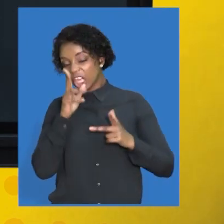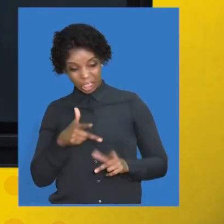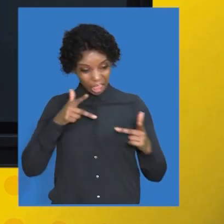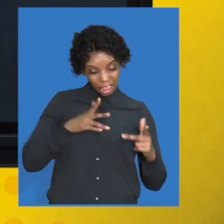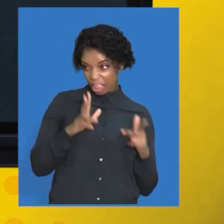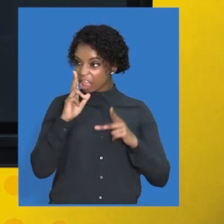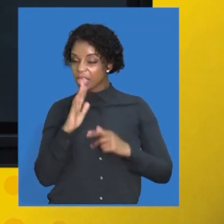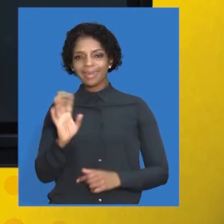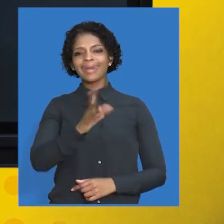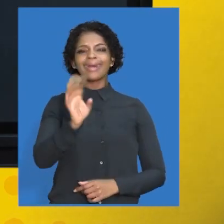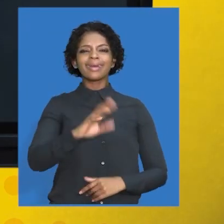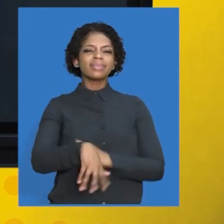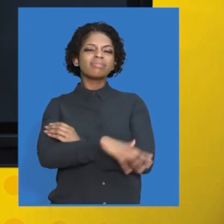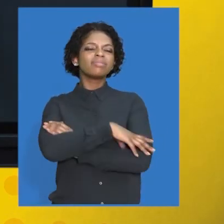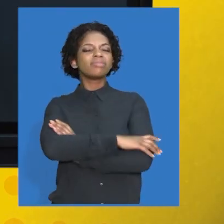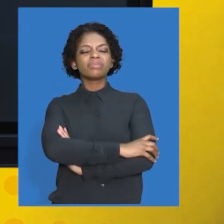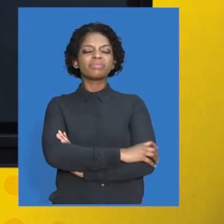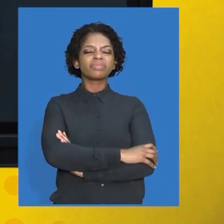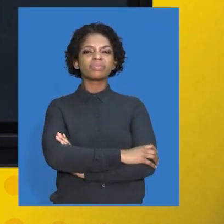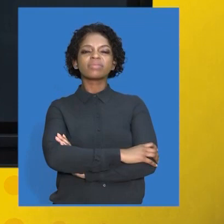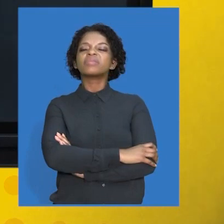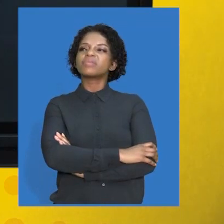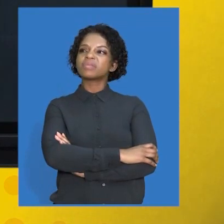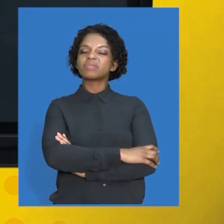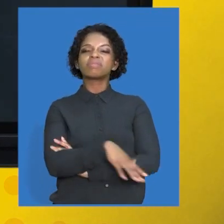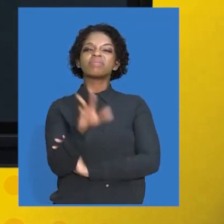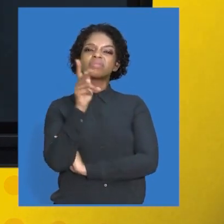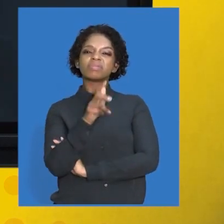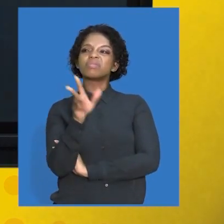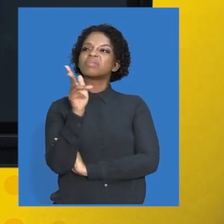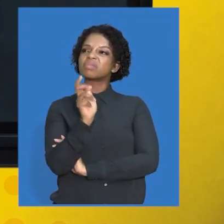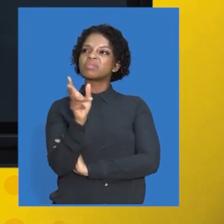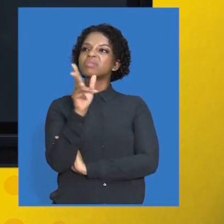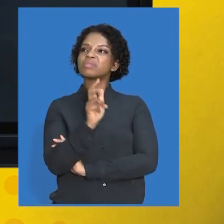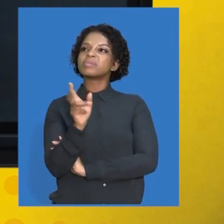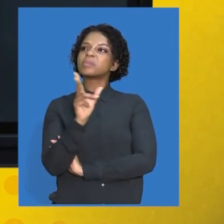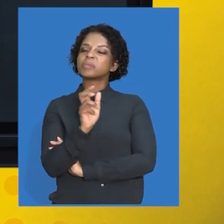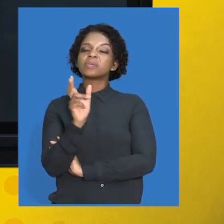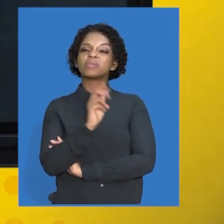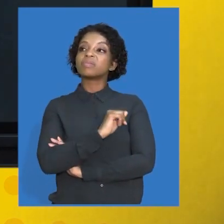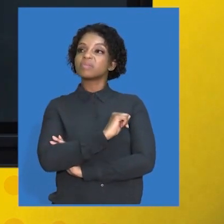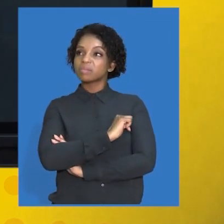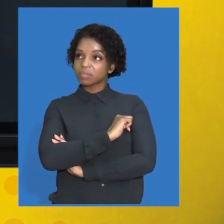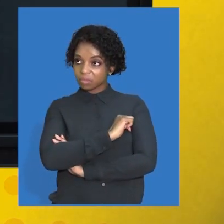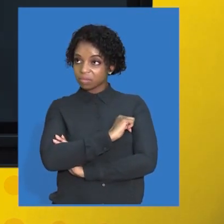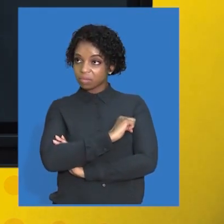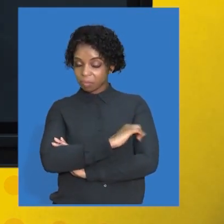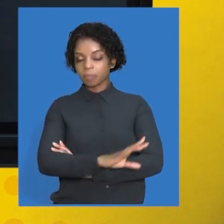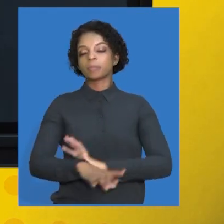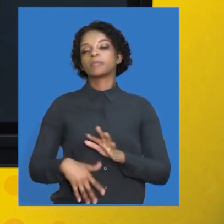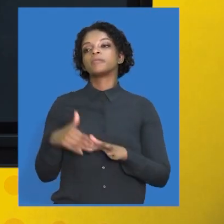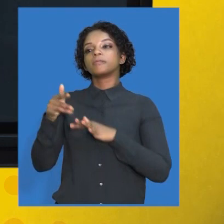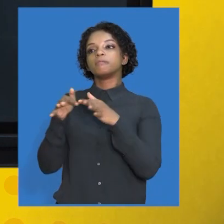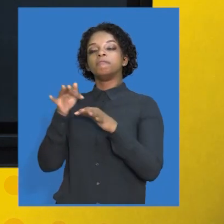that you keep very calm, let them vent out, and then you can talk to them there, right? So that's for